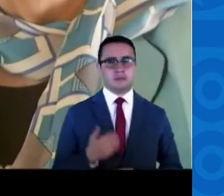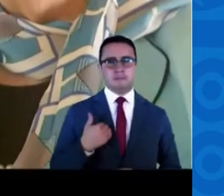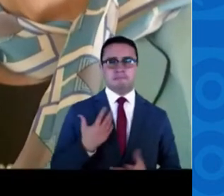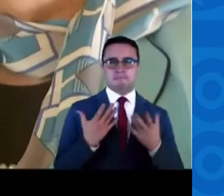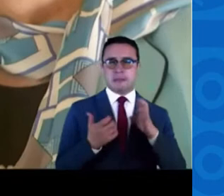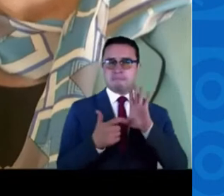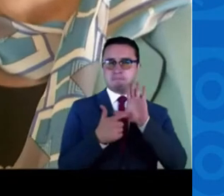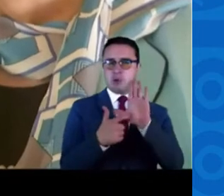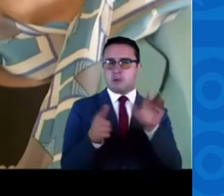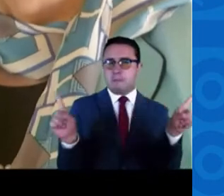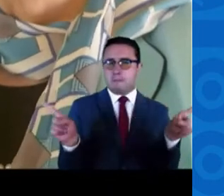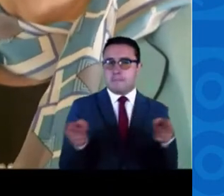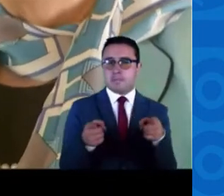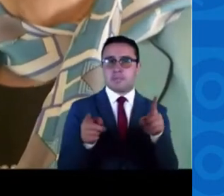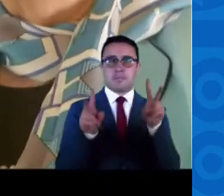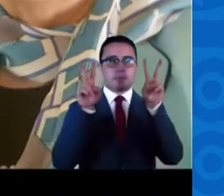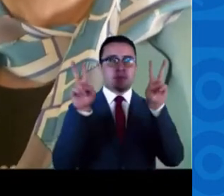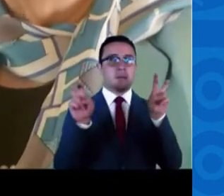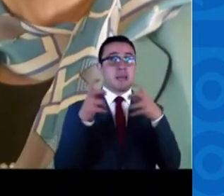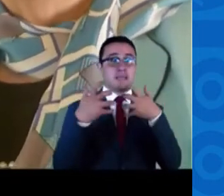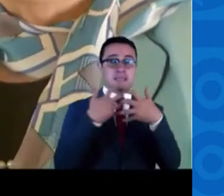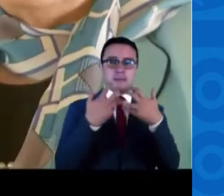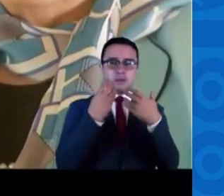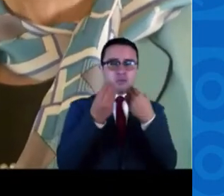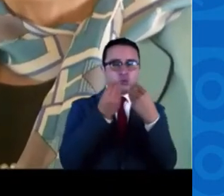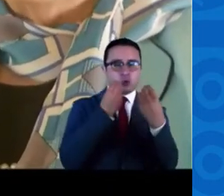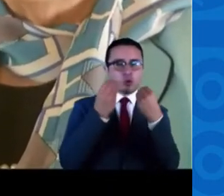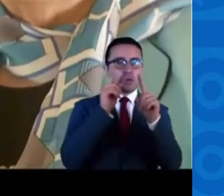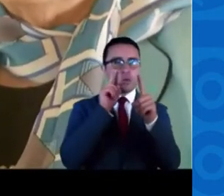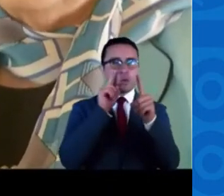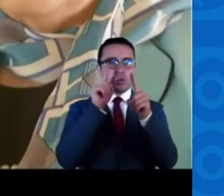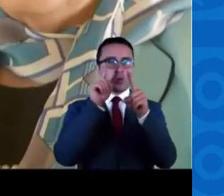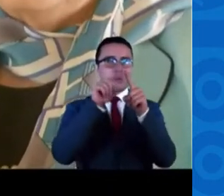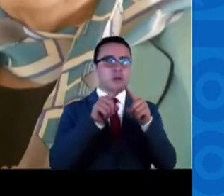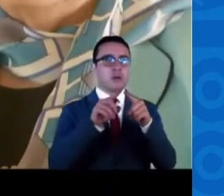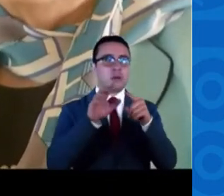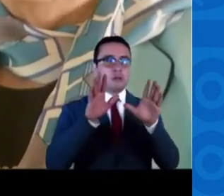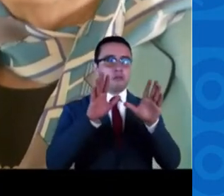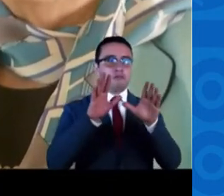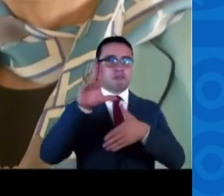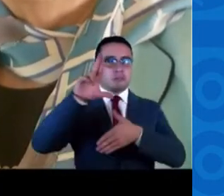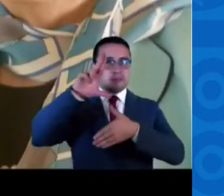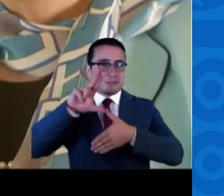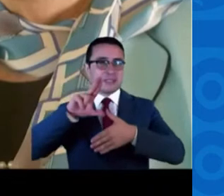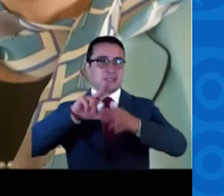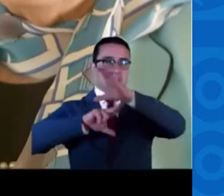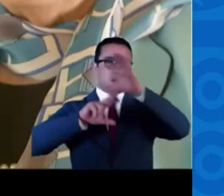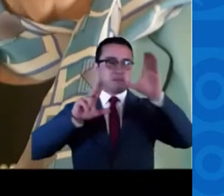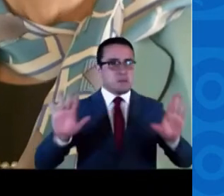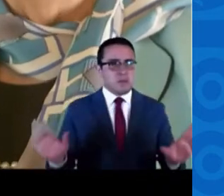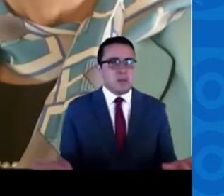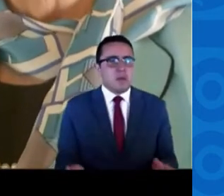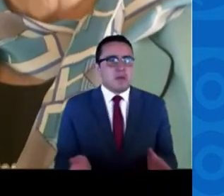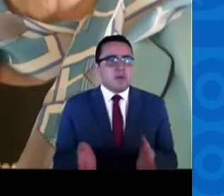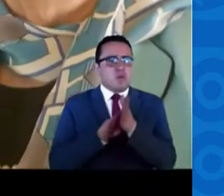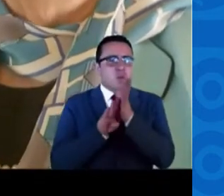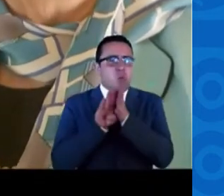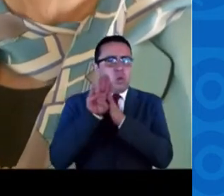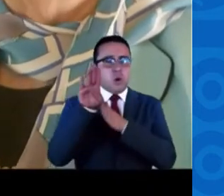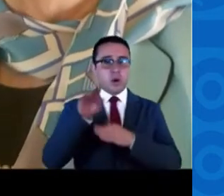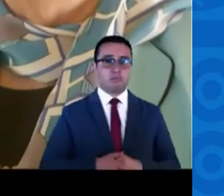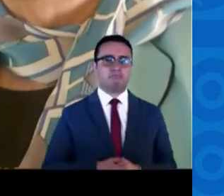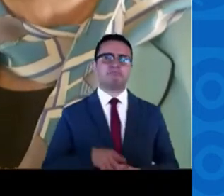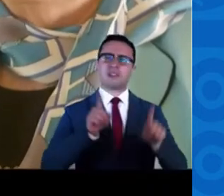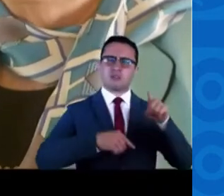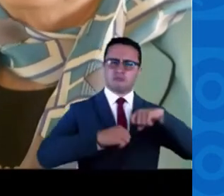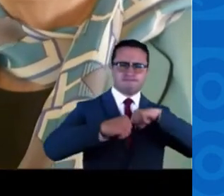Let me offer you a brief presentation about the situation of the food systems for recovery in